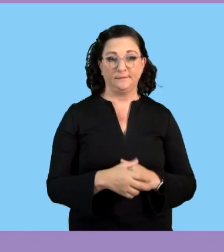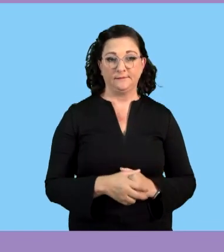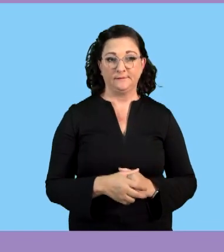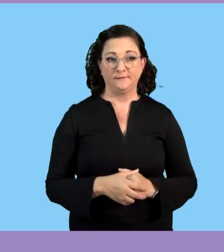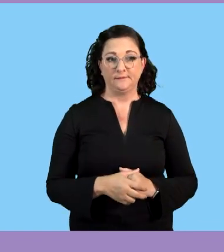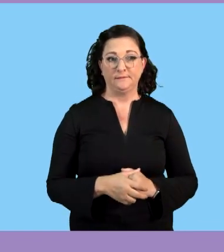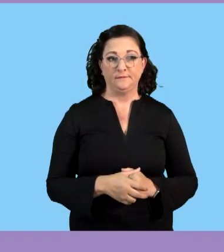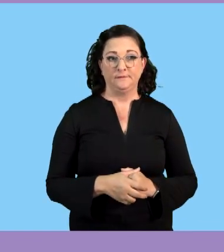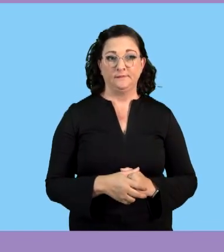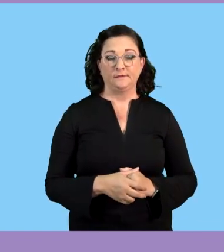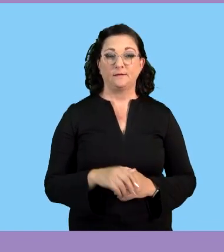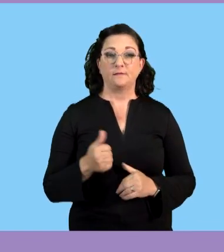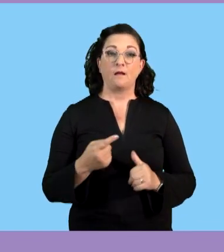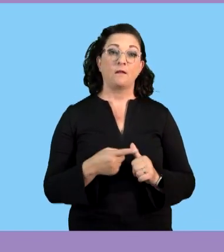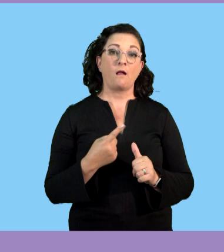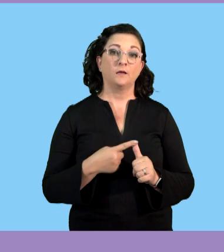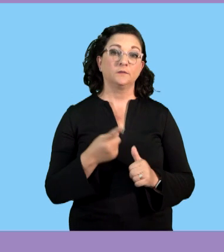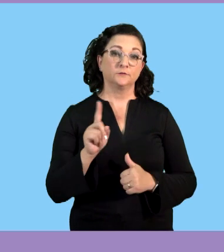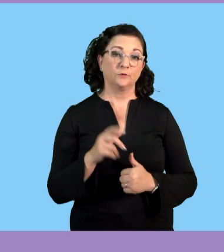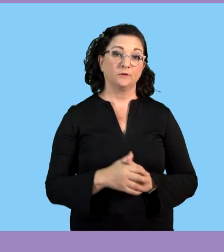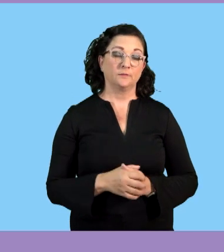months. And what do you get?